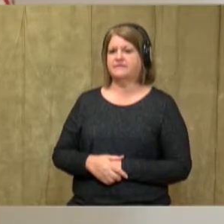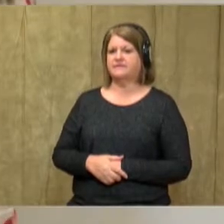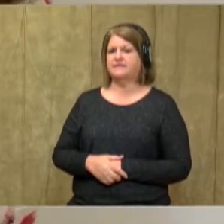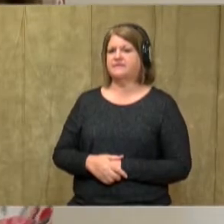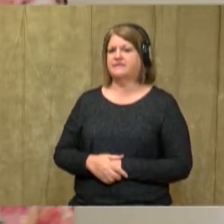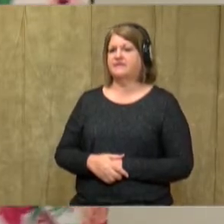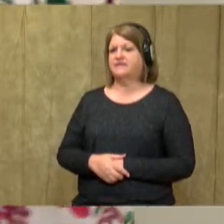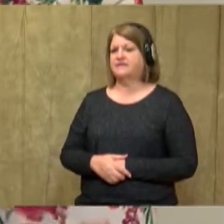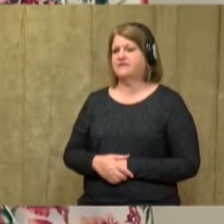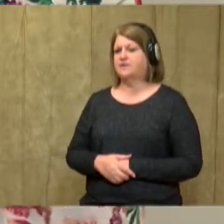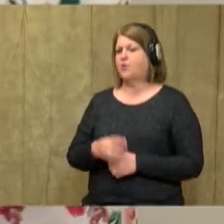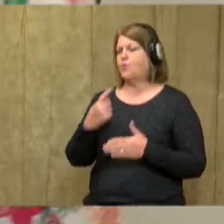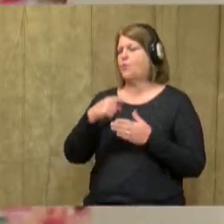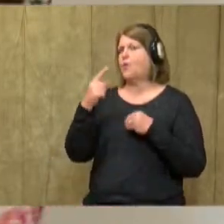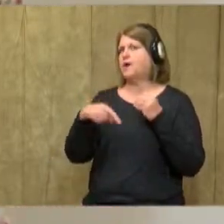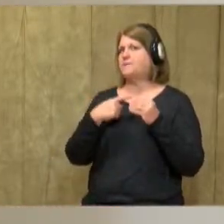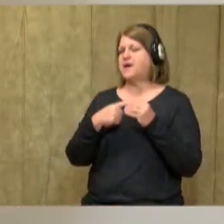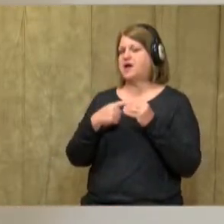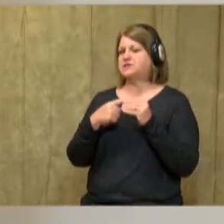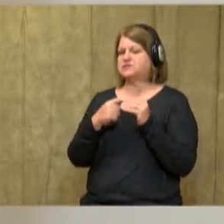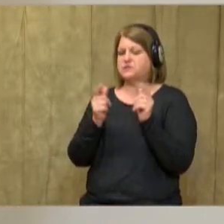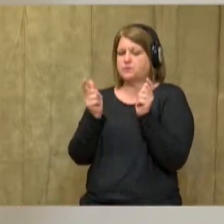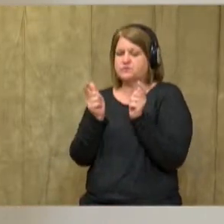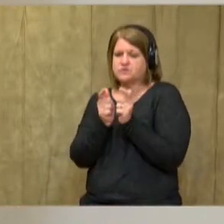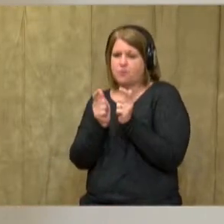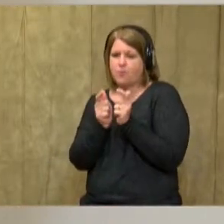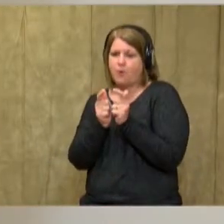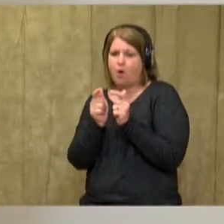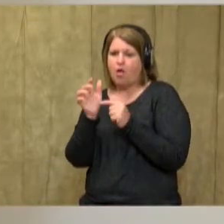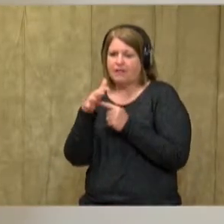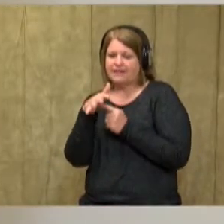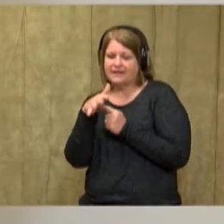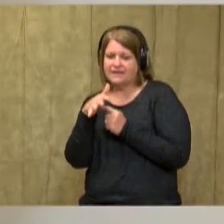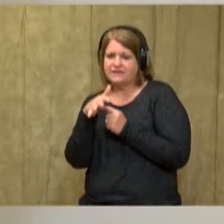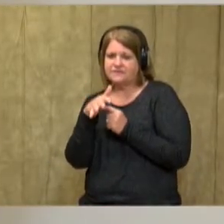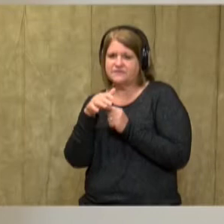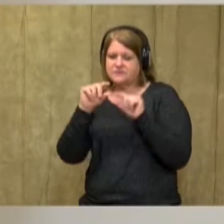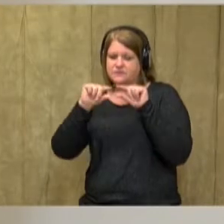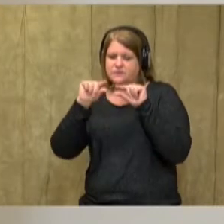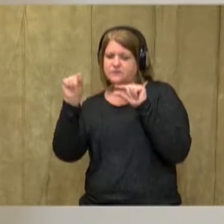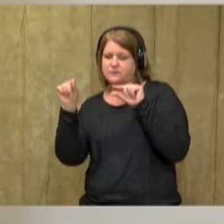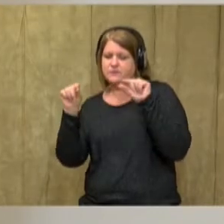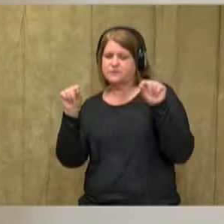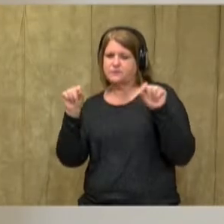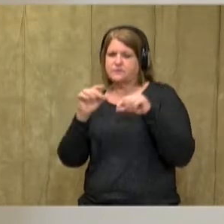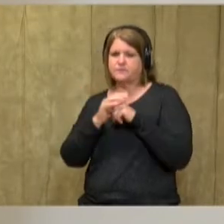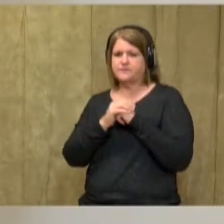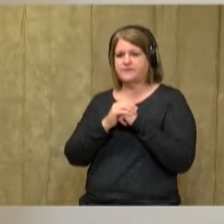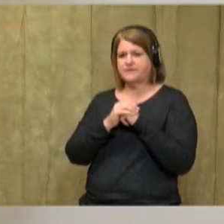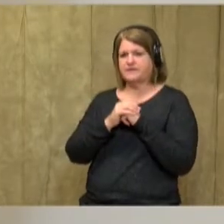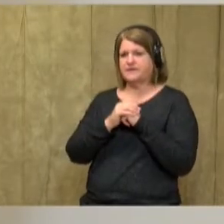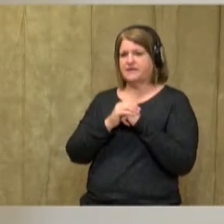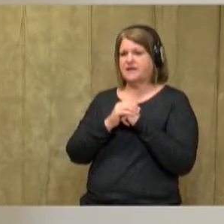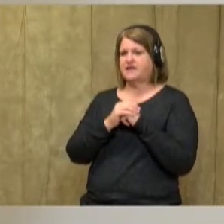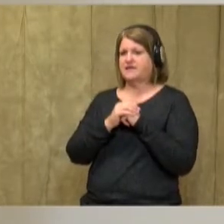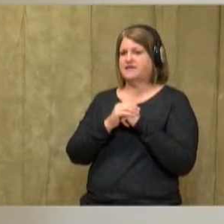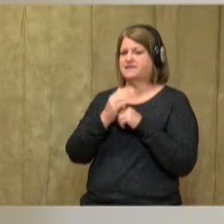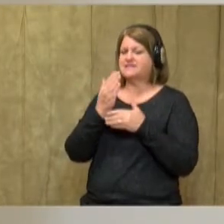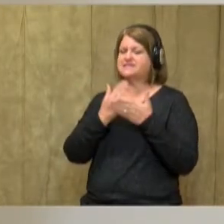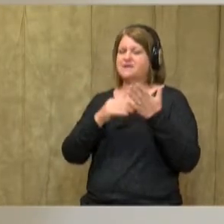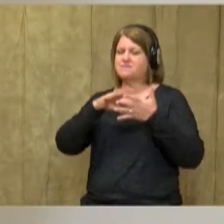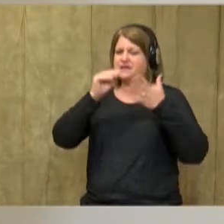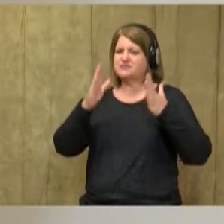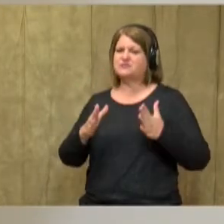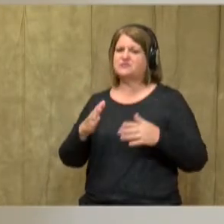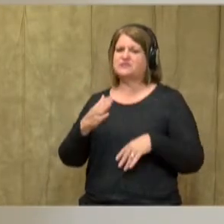All right. And what about some small leaves? Just little small leaves. You can add those too. Or some of my students like to